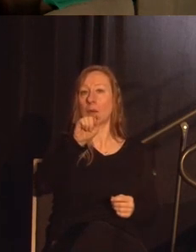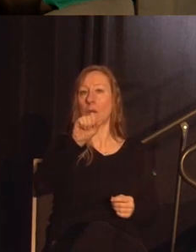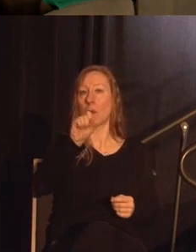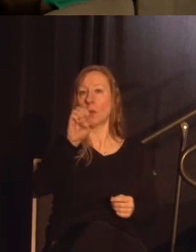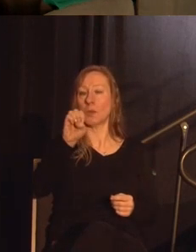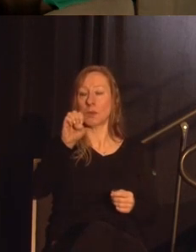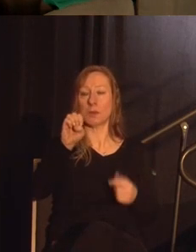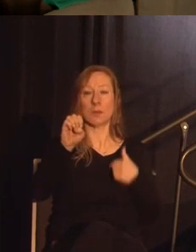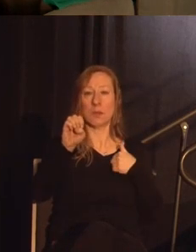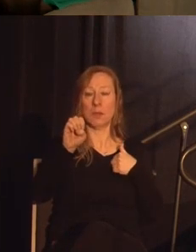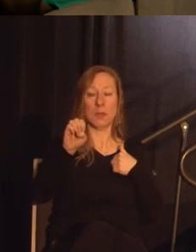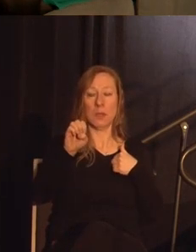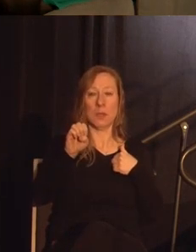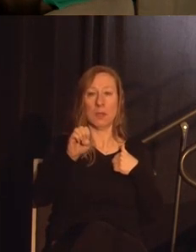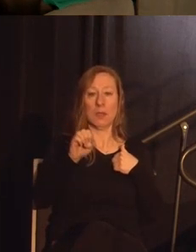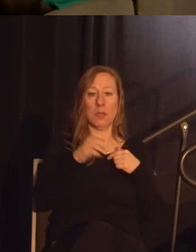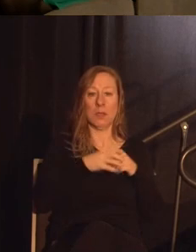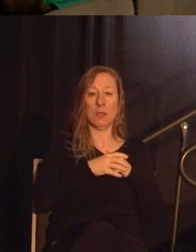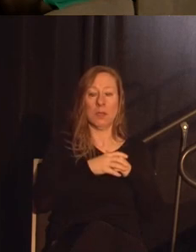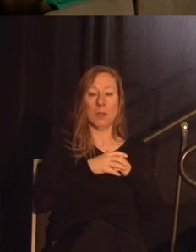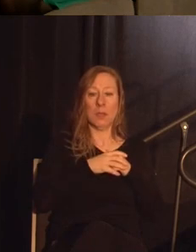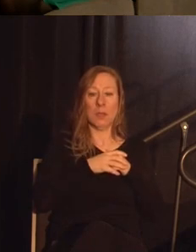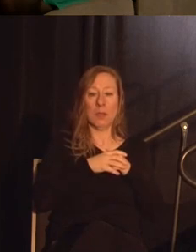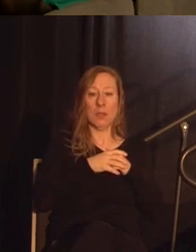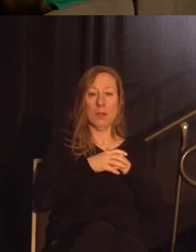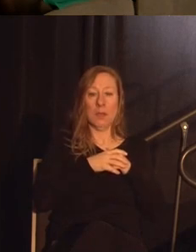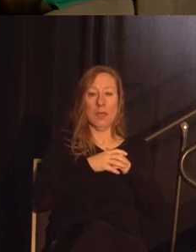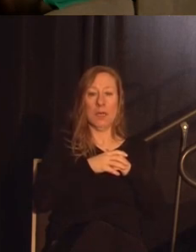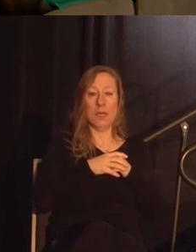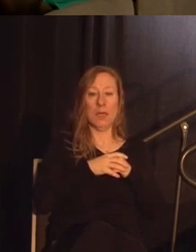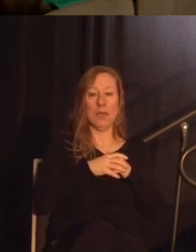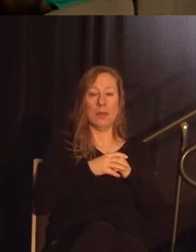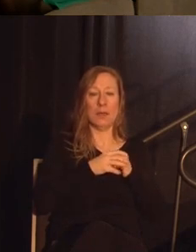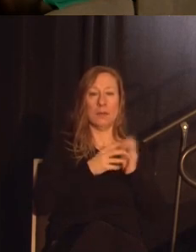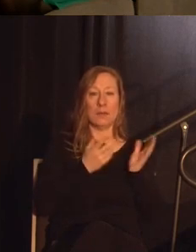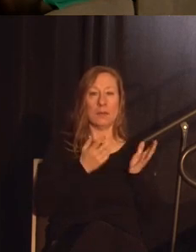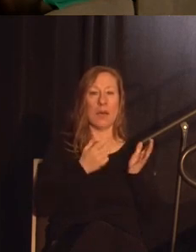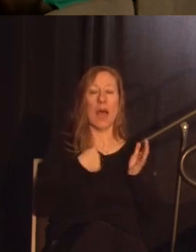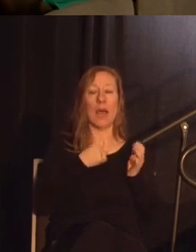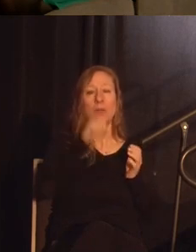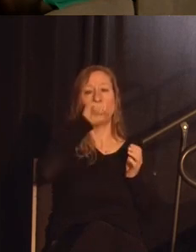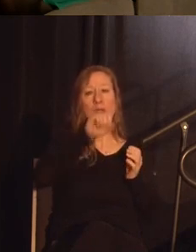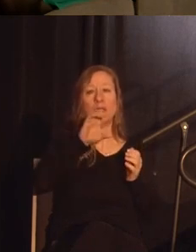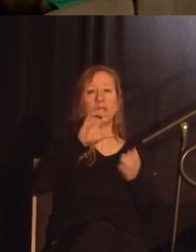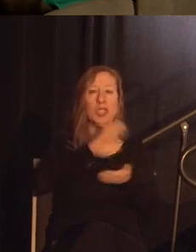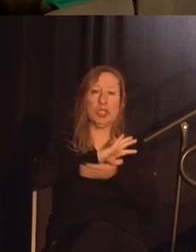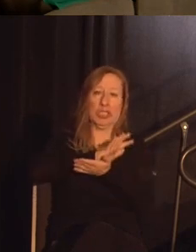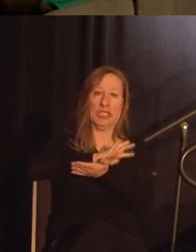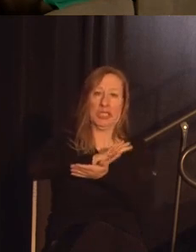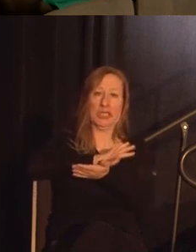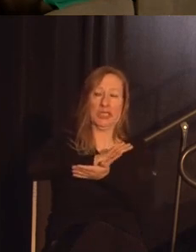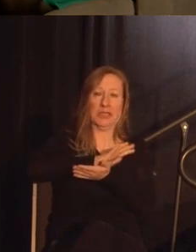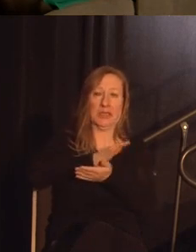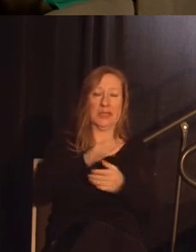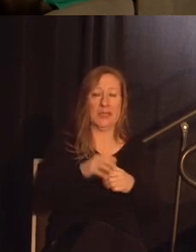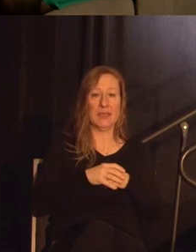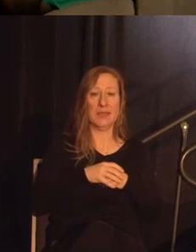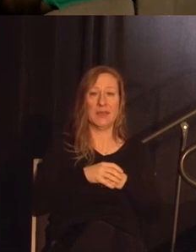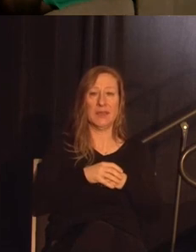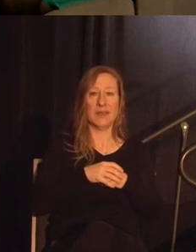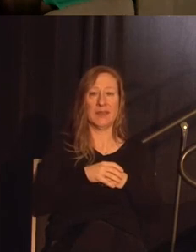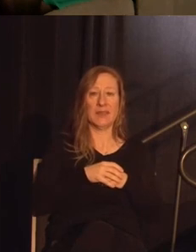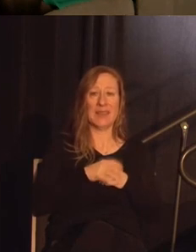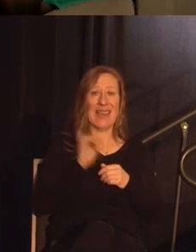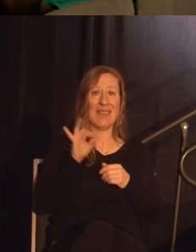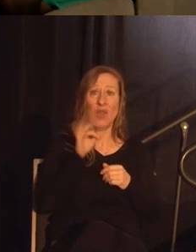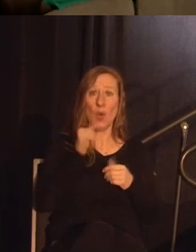like, I don't want this to be true of my life. And so I love cheese. Like, I'm a kind of, it's like, you know how it is. Like, if you don't